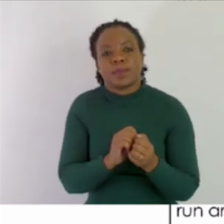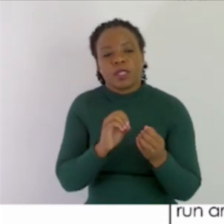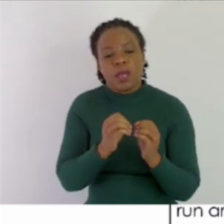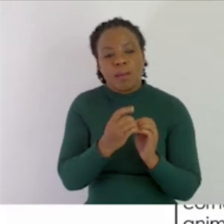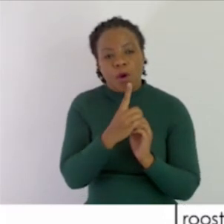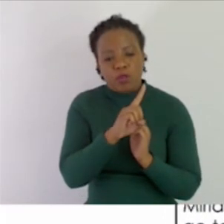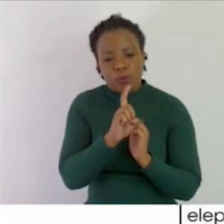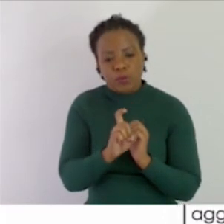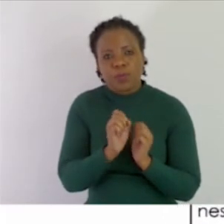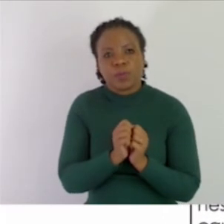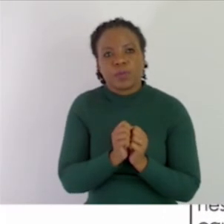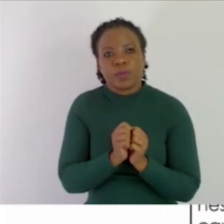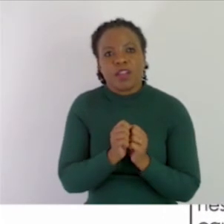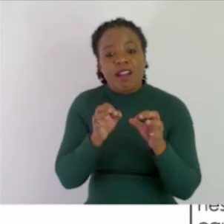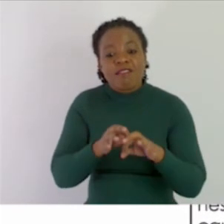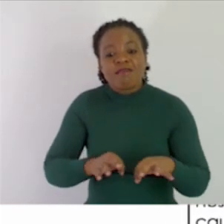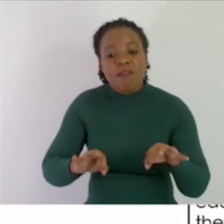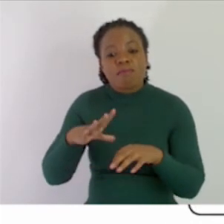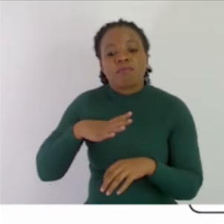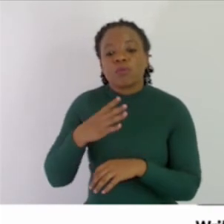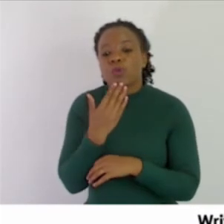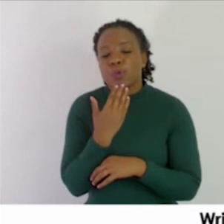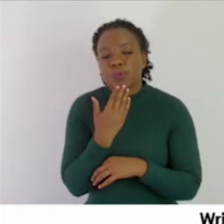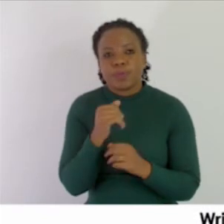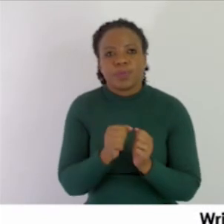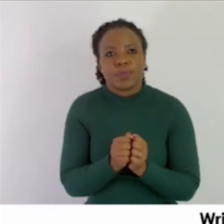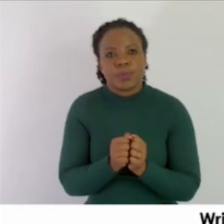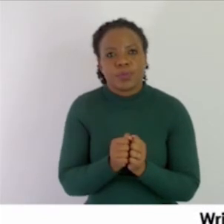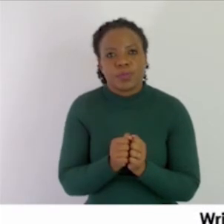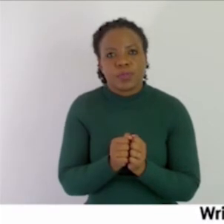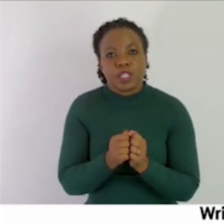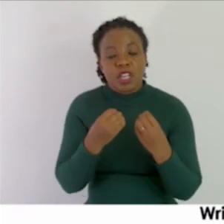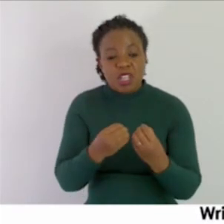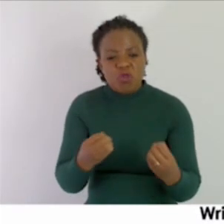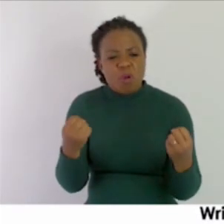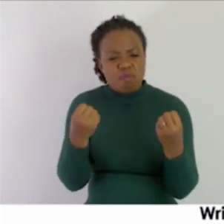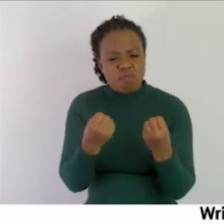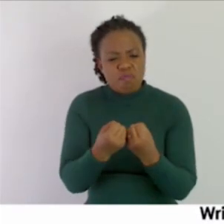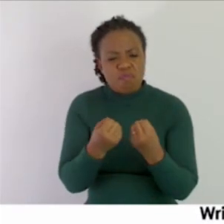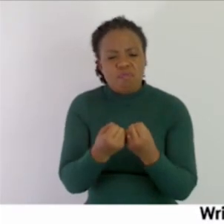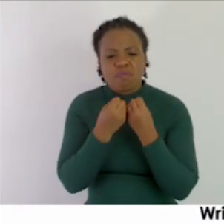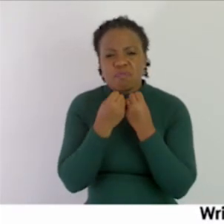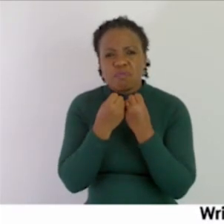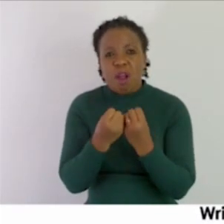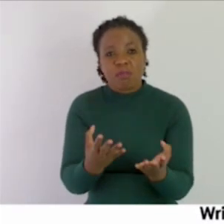did the farm belong to? Is this statement true? The children